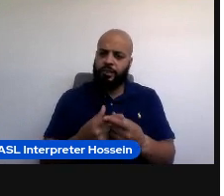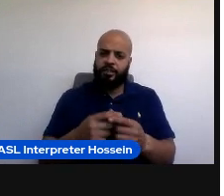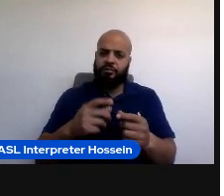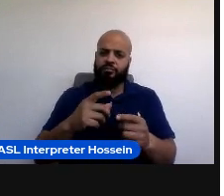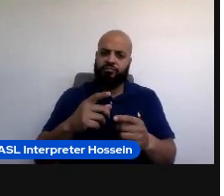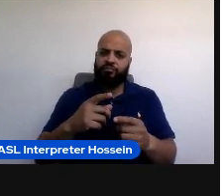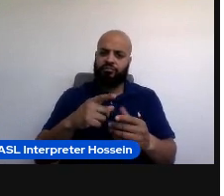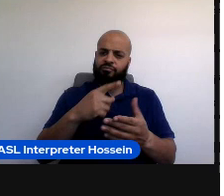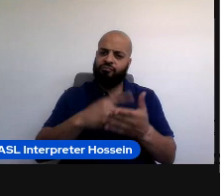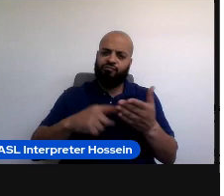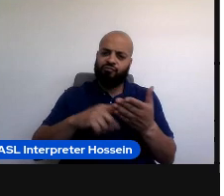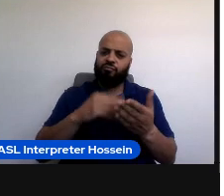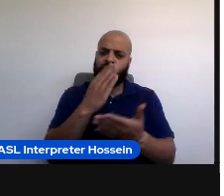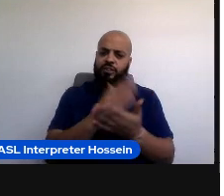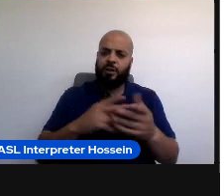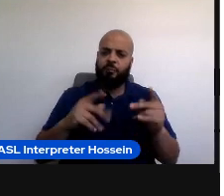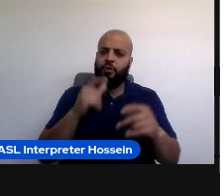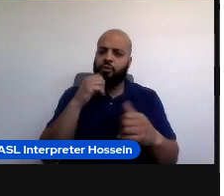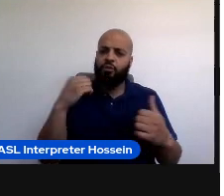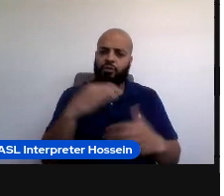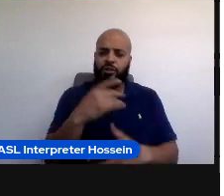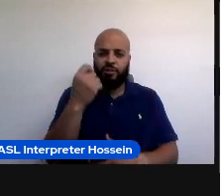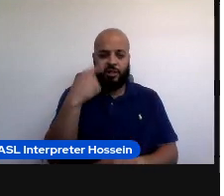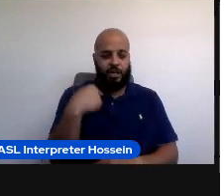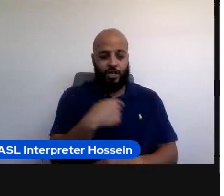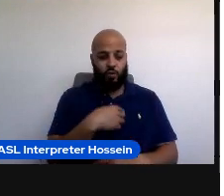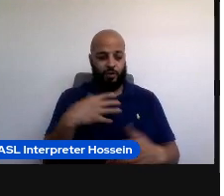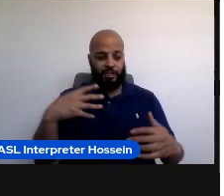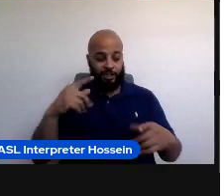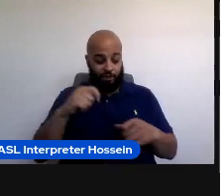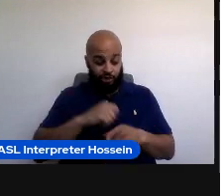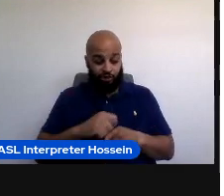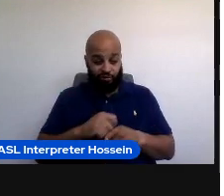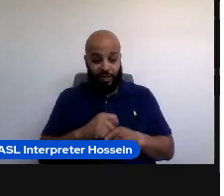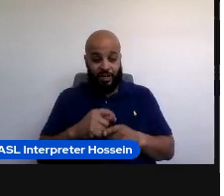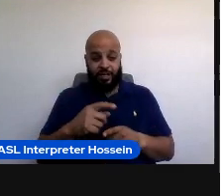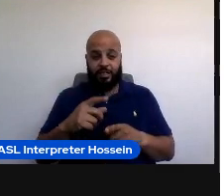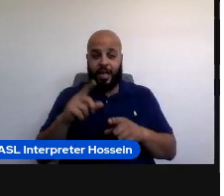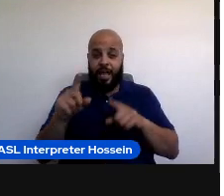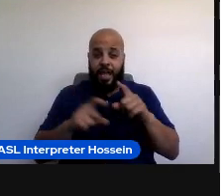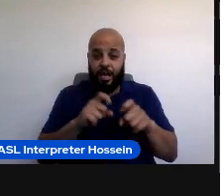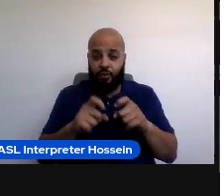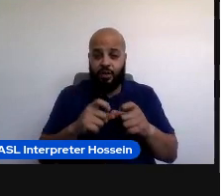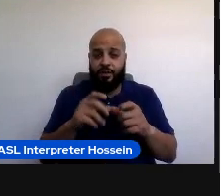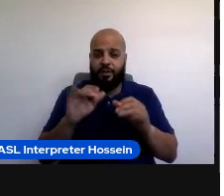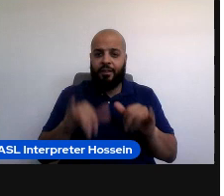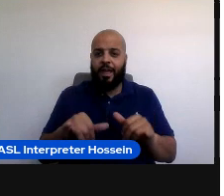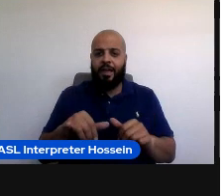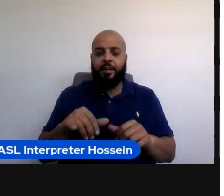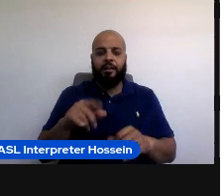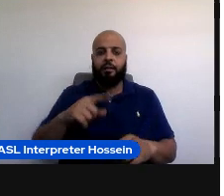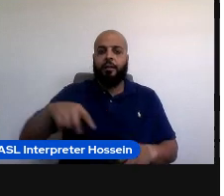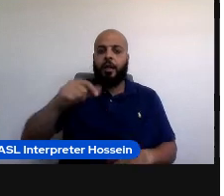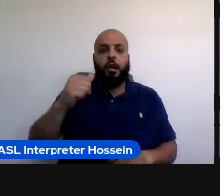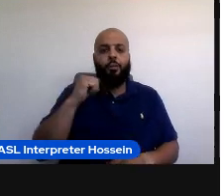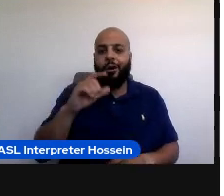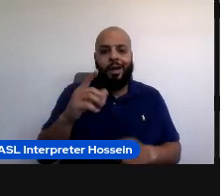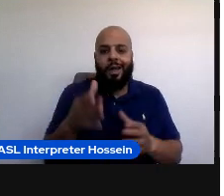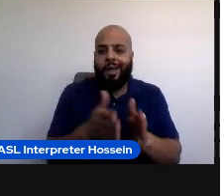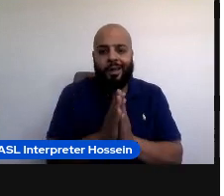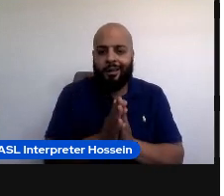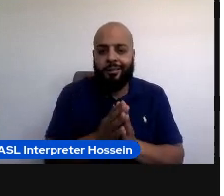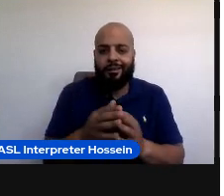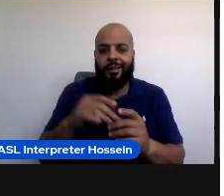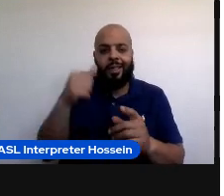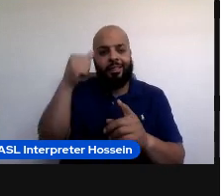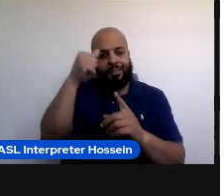don't understand. We're trained to understand things that aren't understandable. We ask questions that no one's asked. And I think it's important to remember that